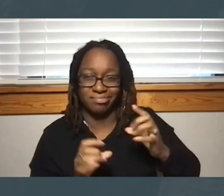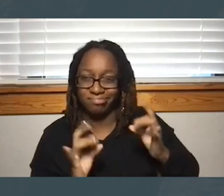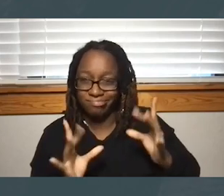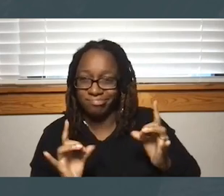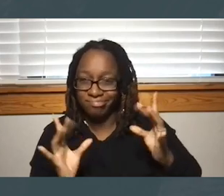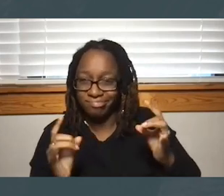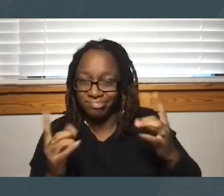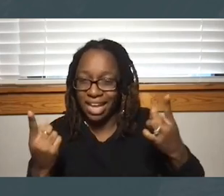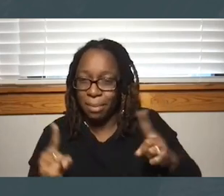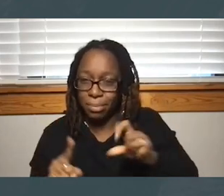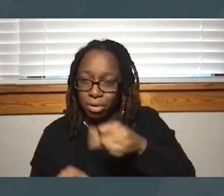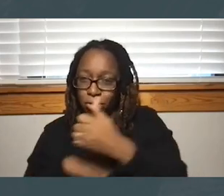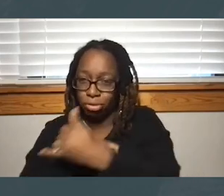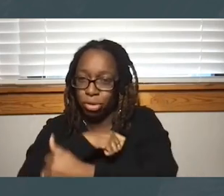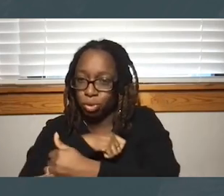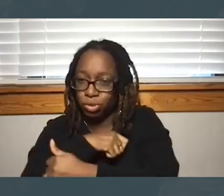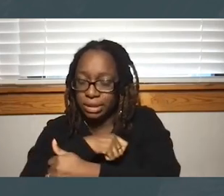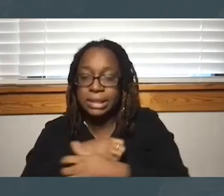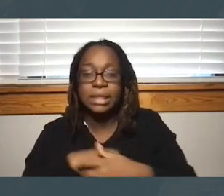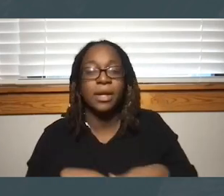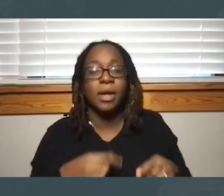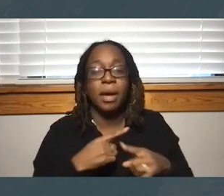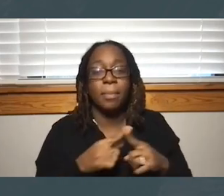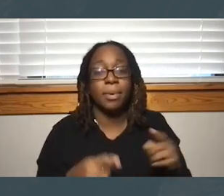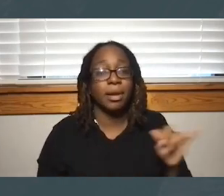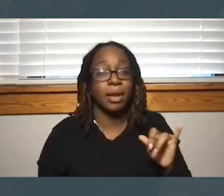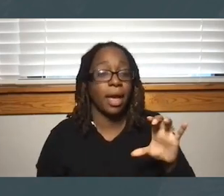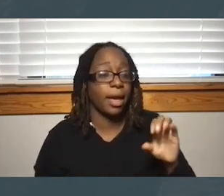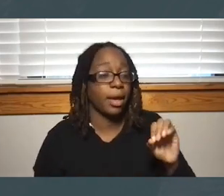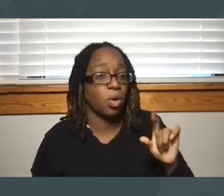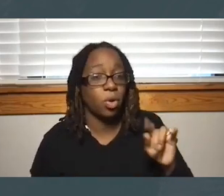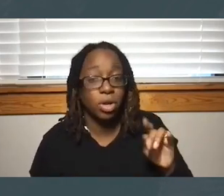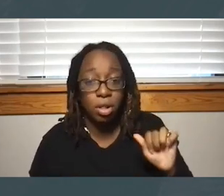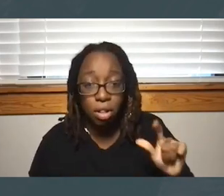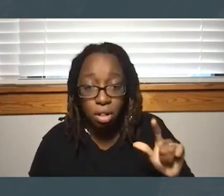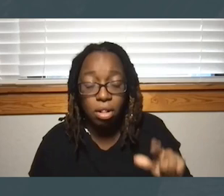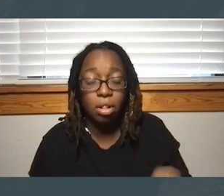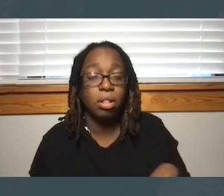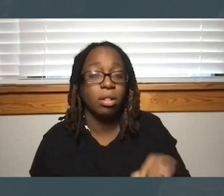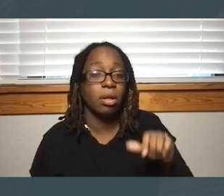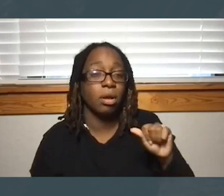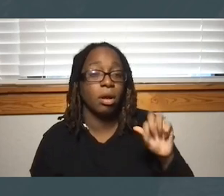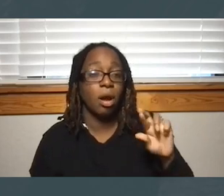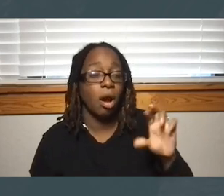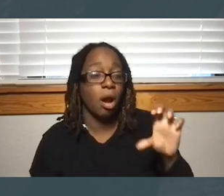Anybody who does like colonial archives, British colonial archives, there's always this,